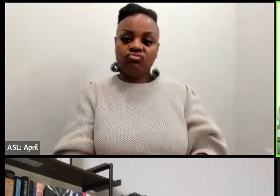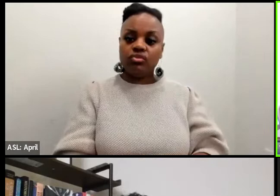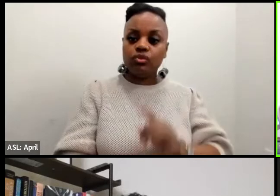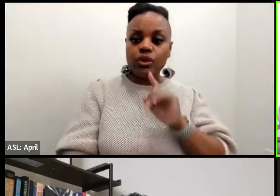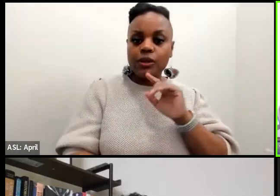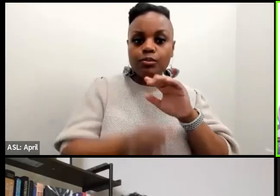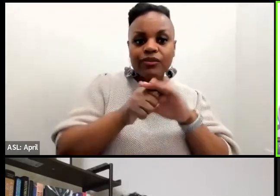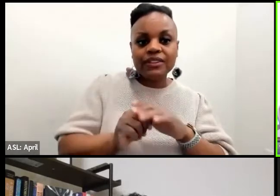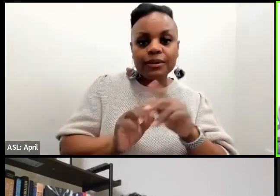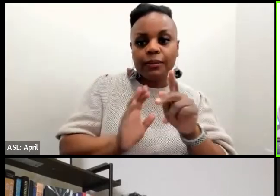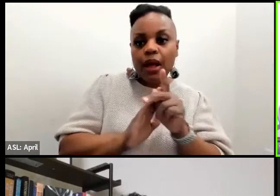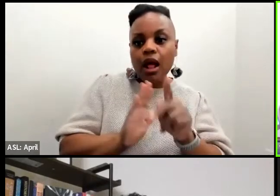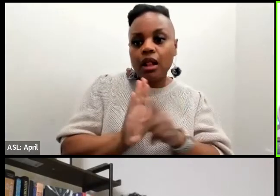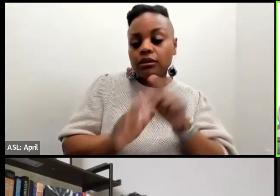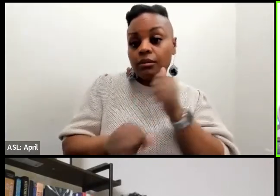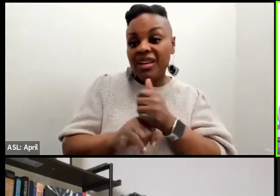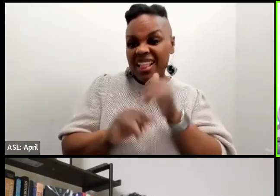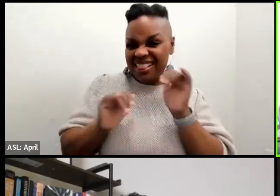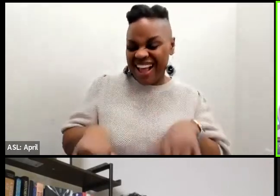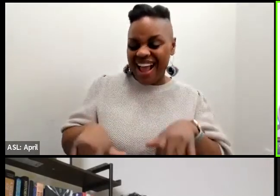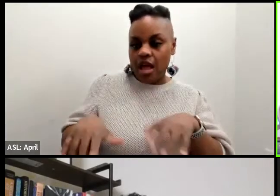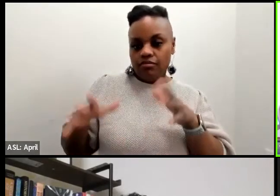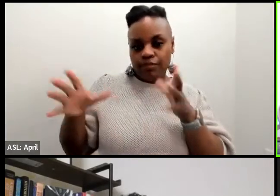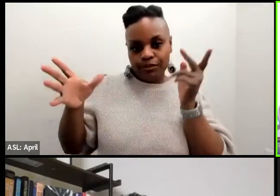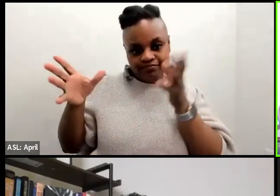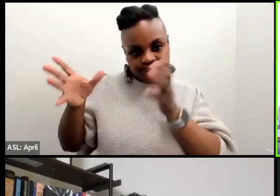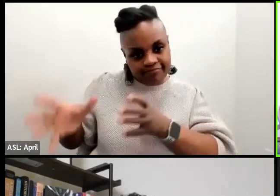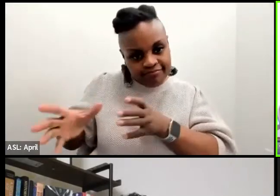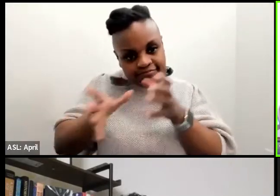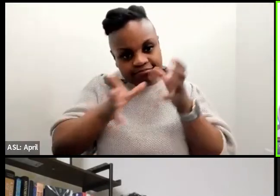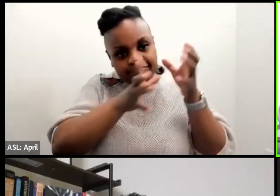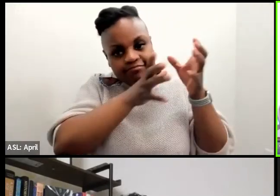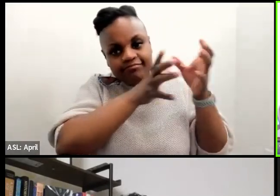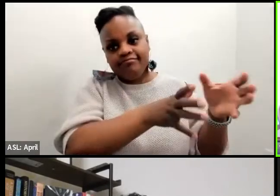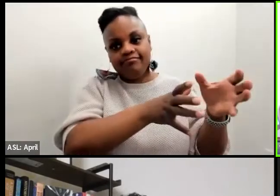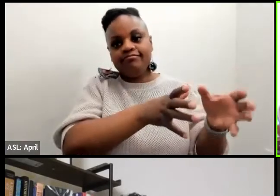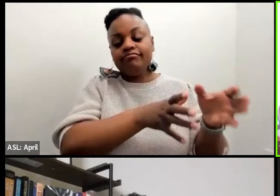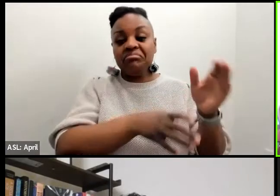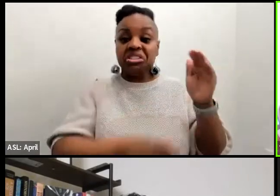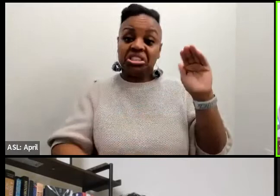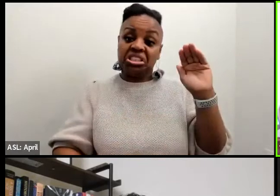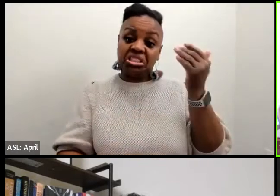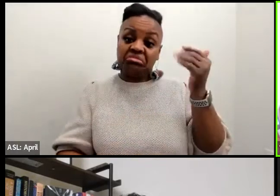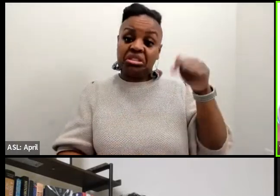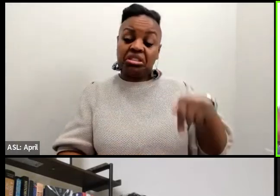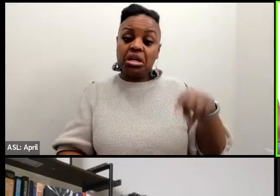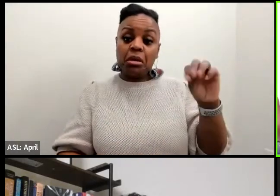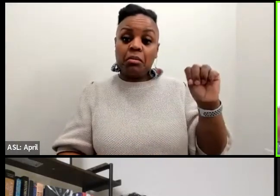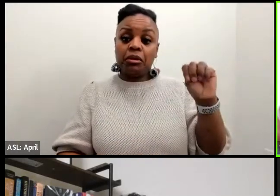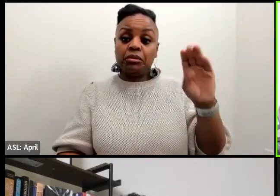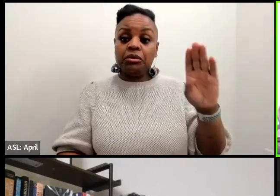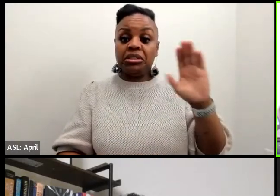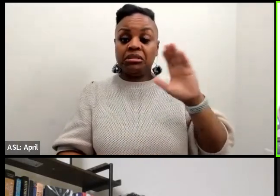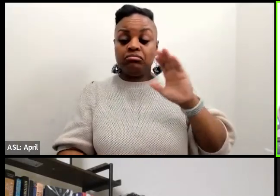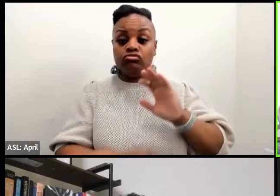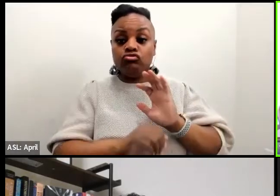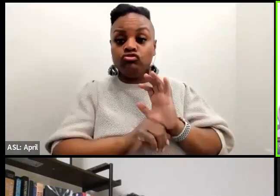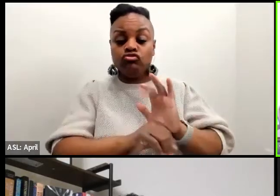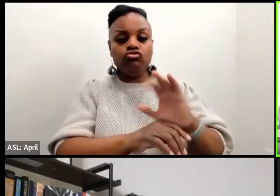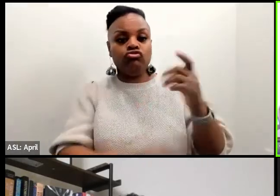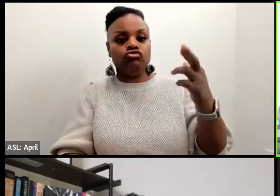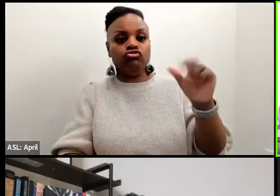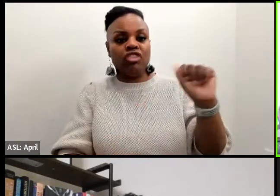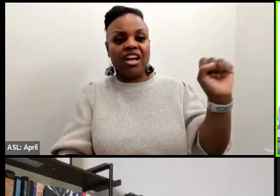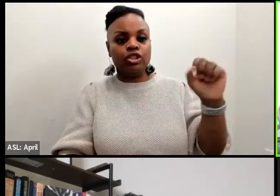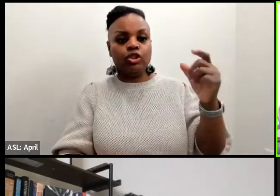is a grassroots movement, right? That the Brotherhood represents some very large, deeply integrated